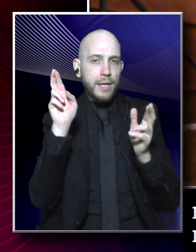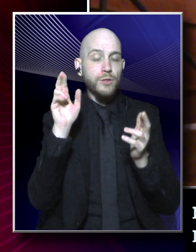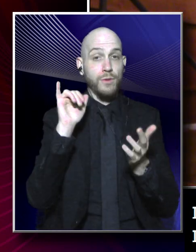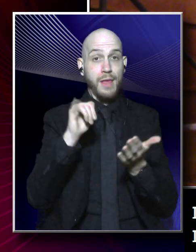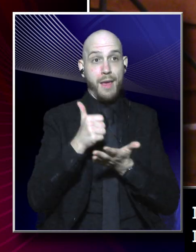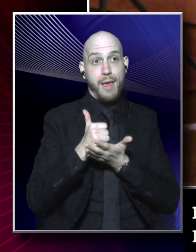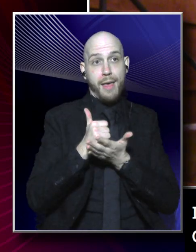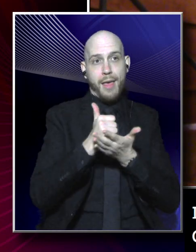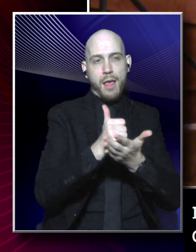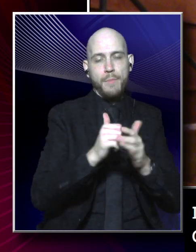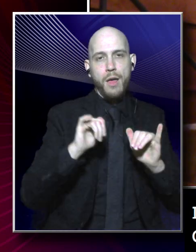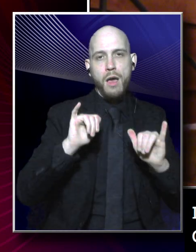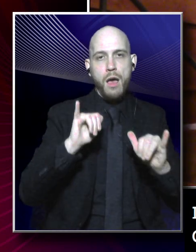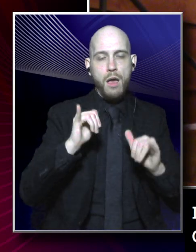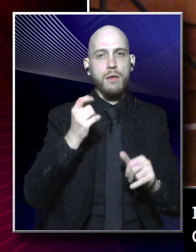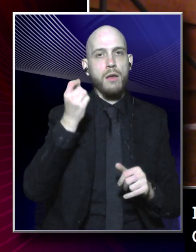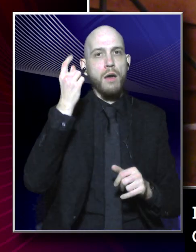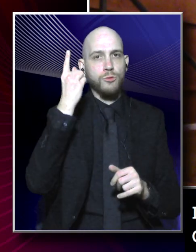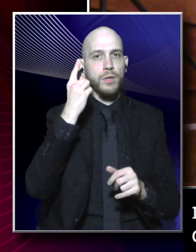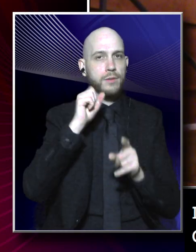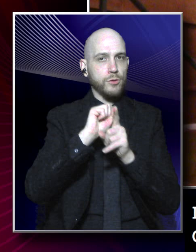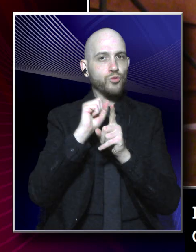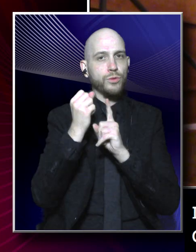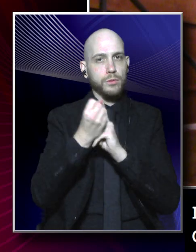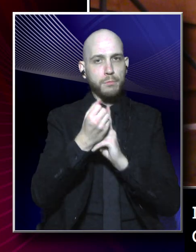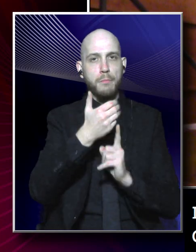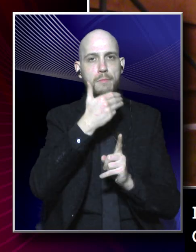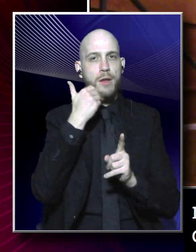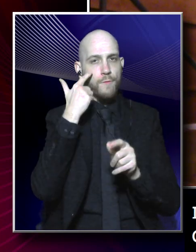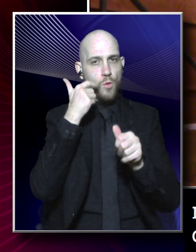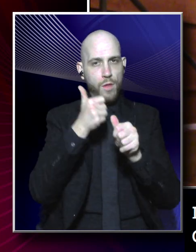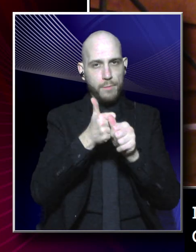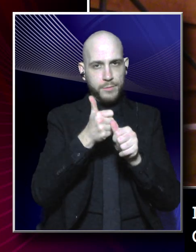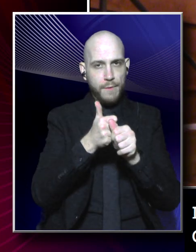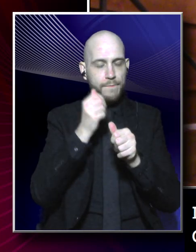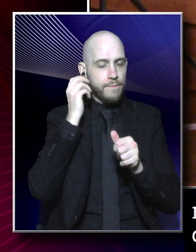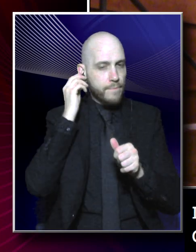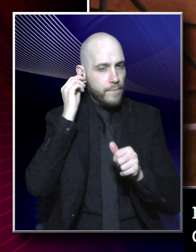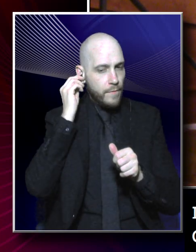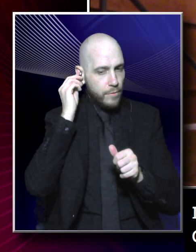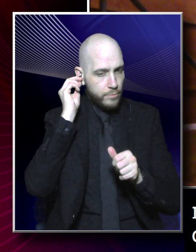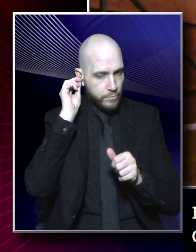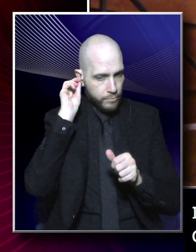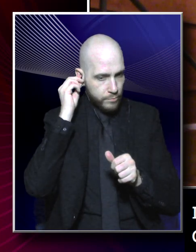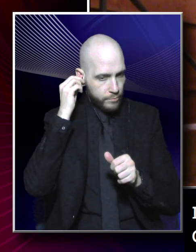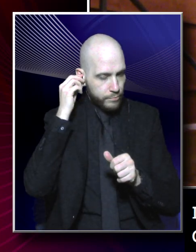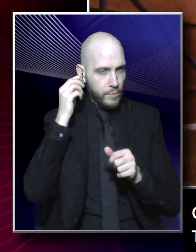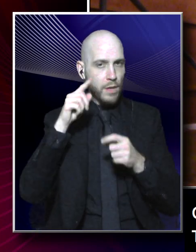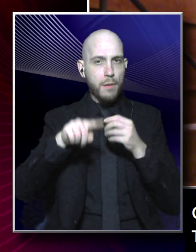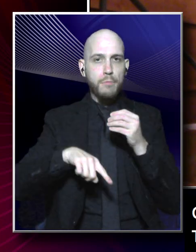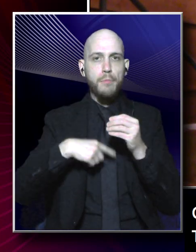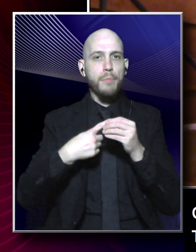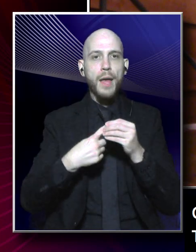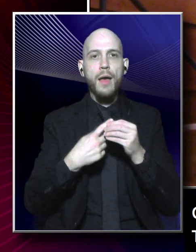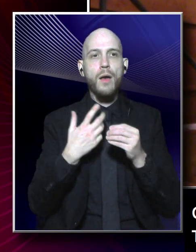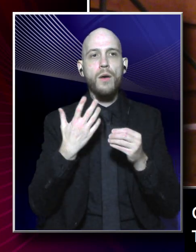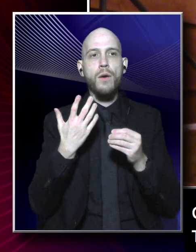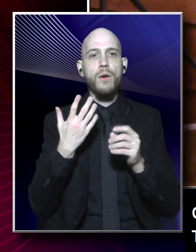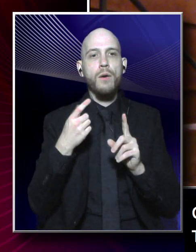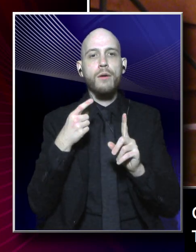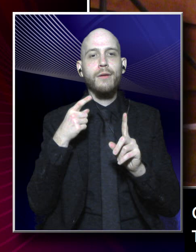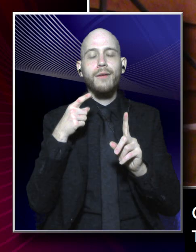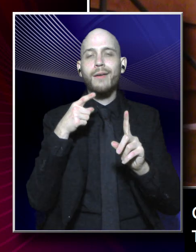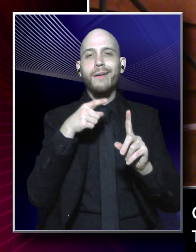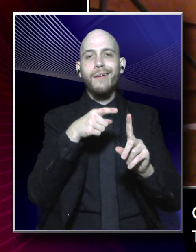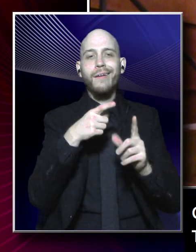a concrete idea for themselves about what it is that they're not